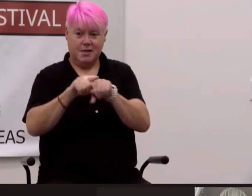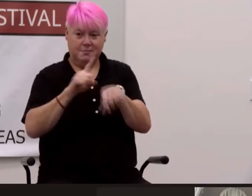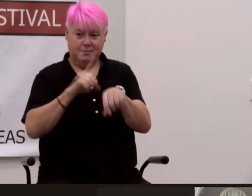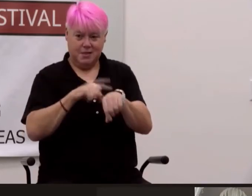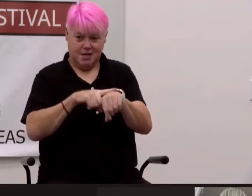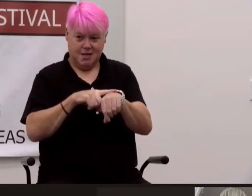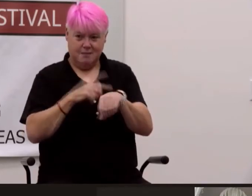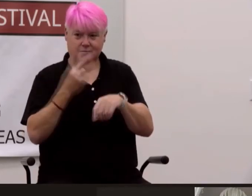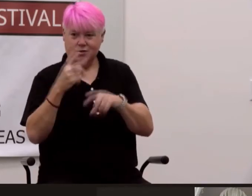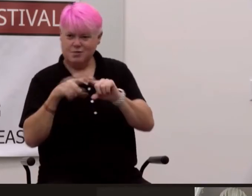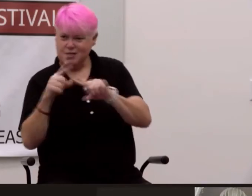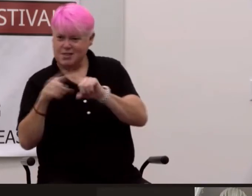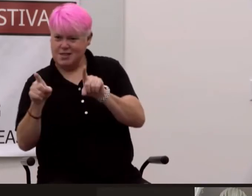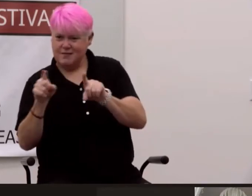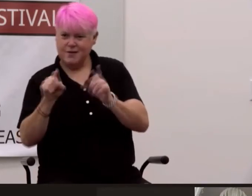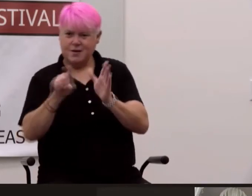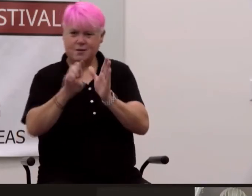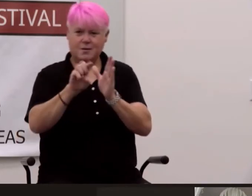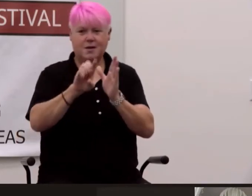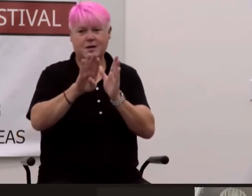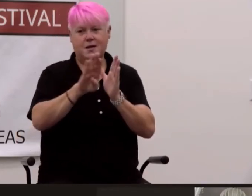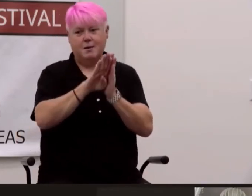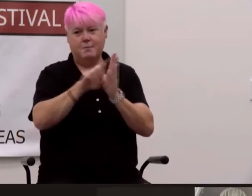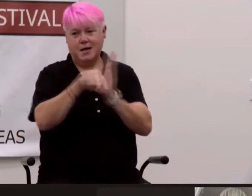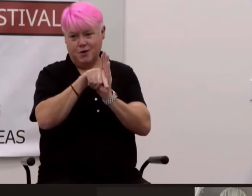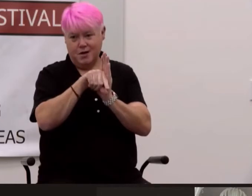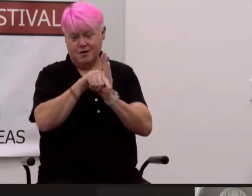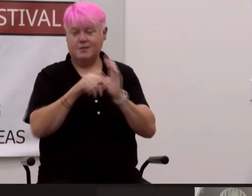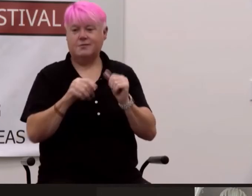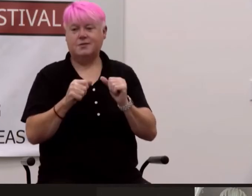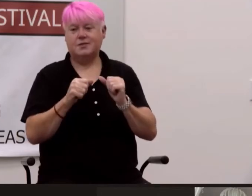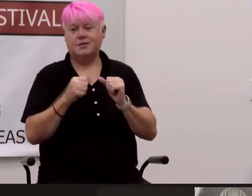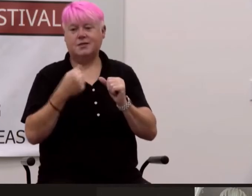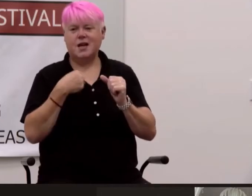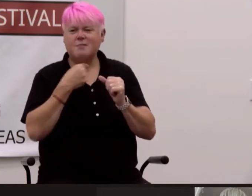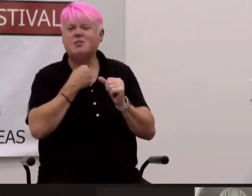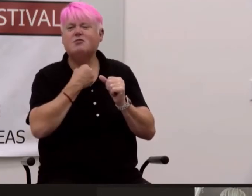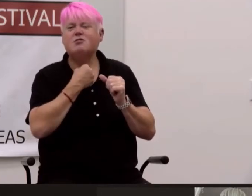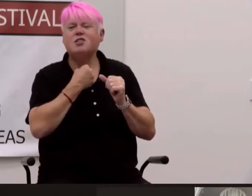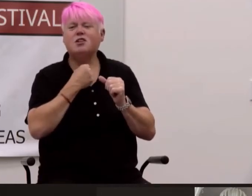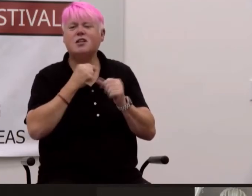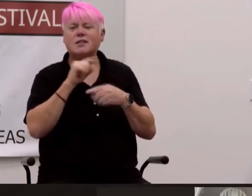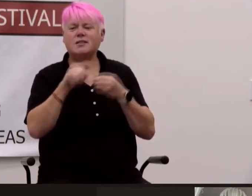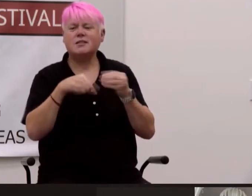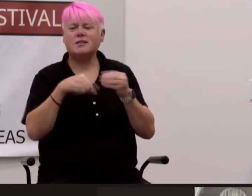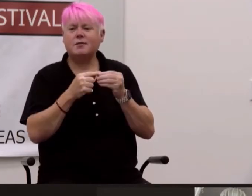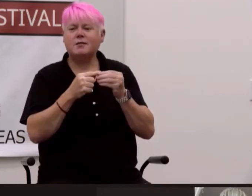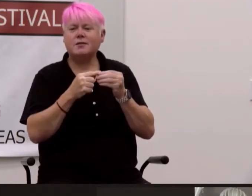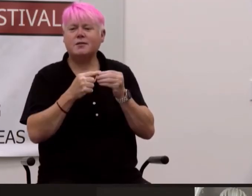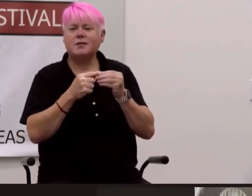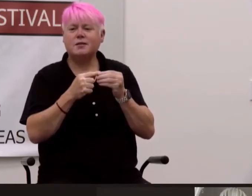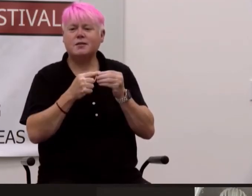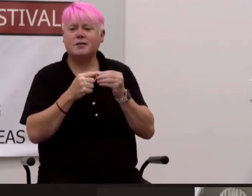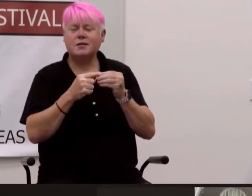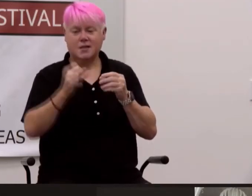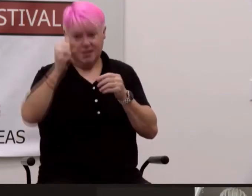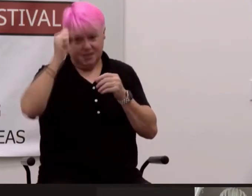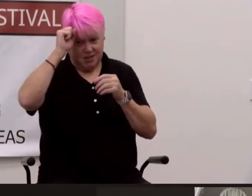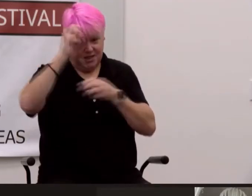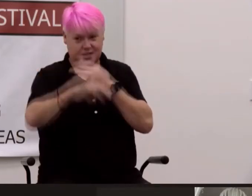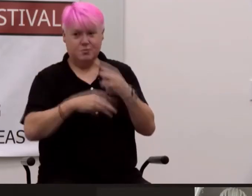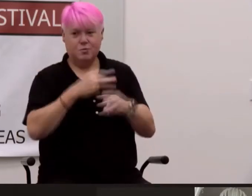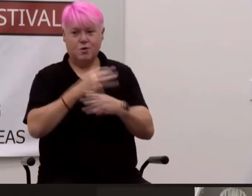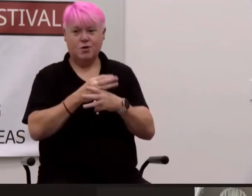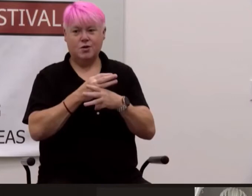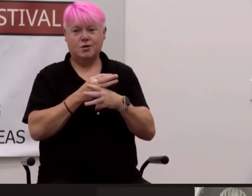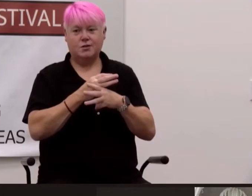2 different backgrounds. I'm so curious about Shane's world. And so I